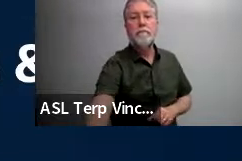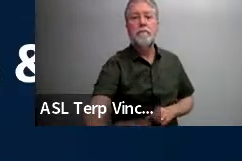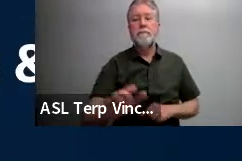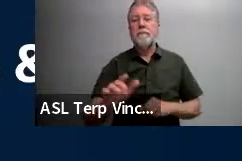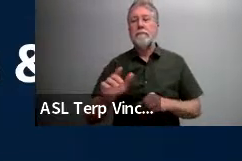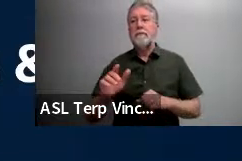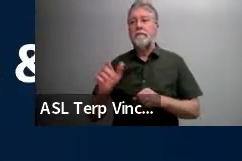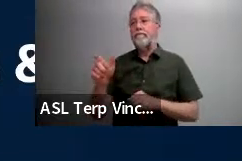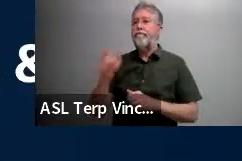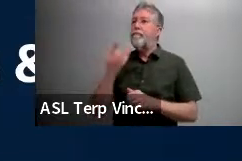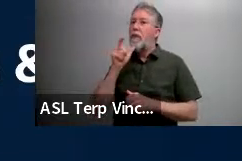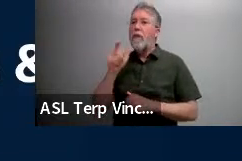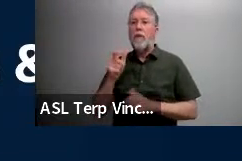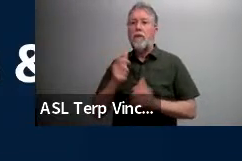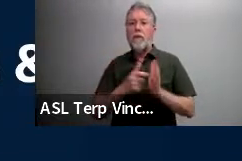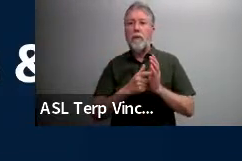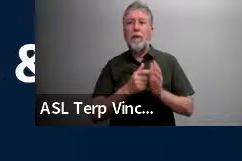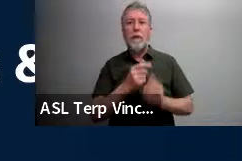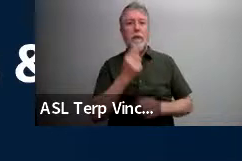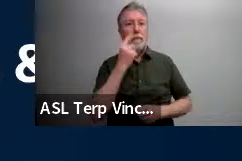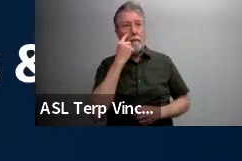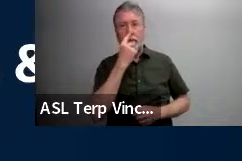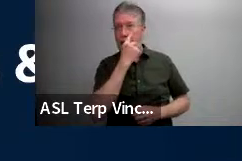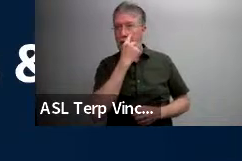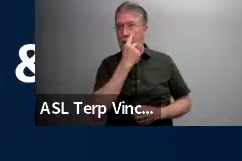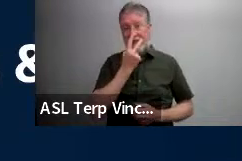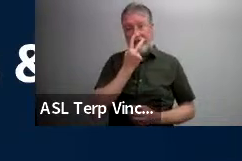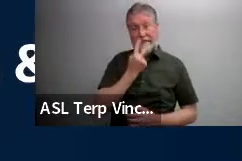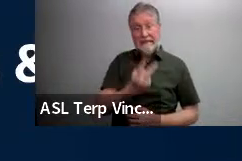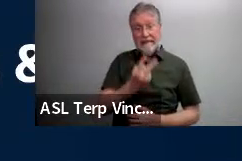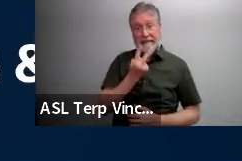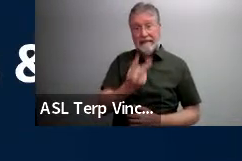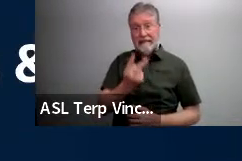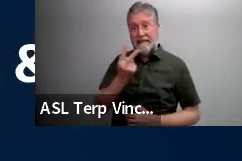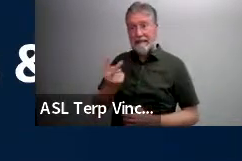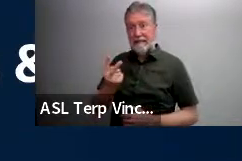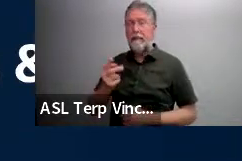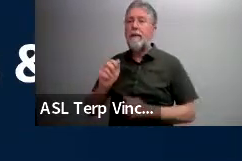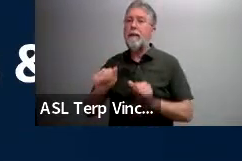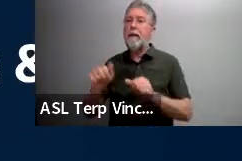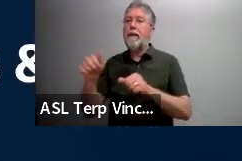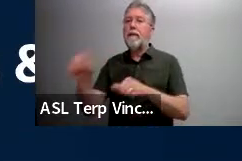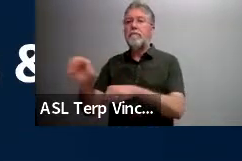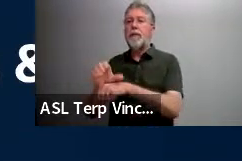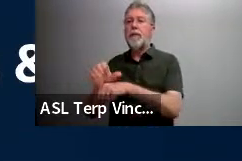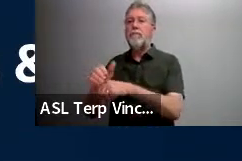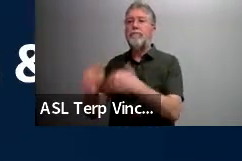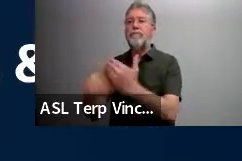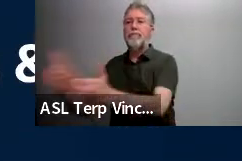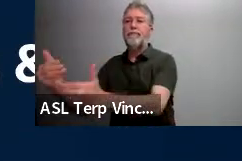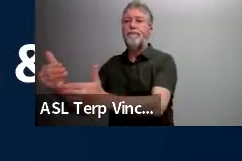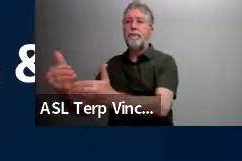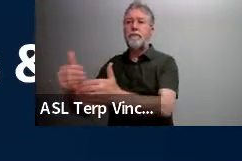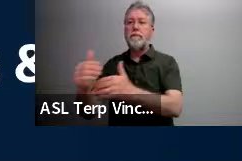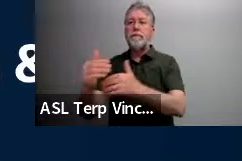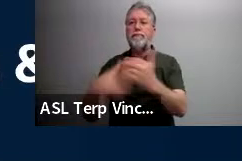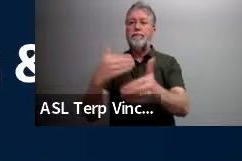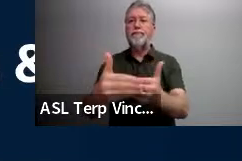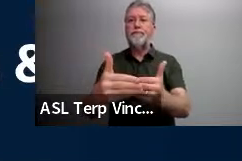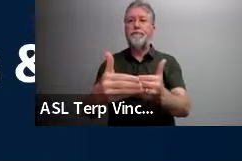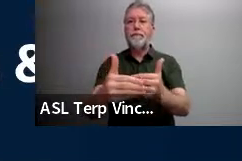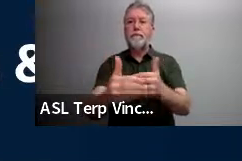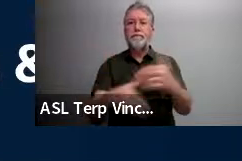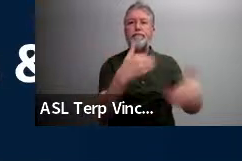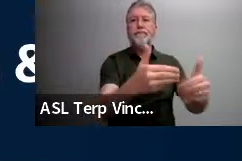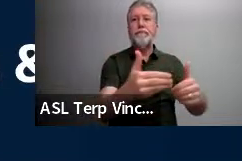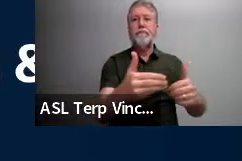something. At least in theory, a algorithmic tool could be used to analyze or to